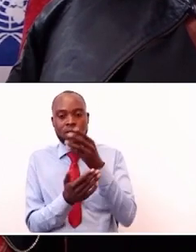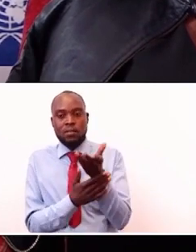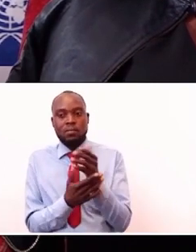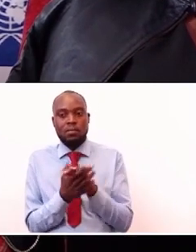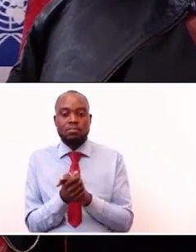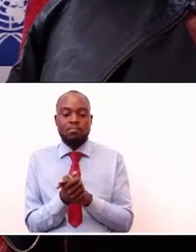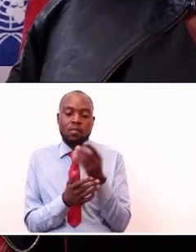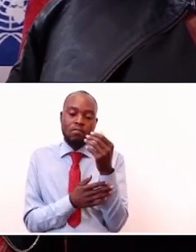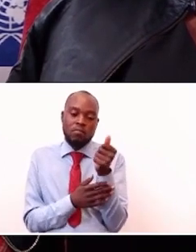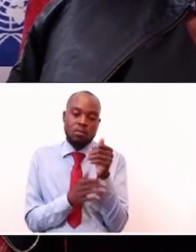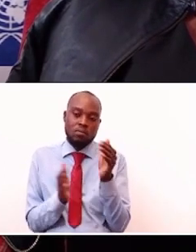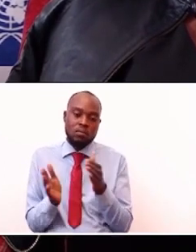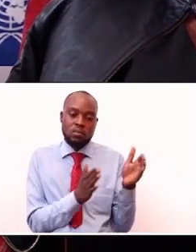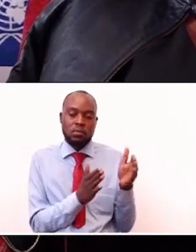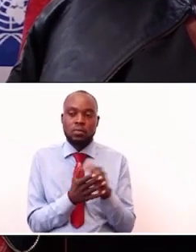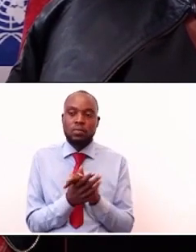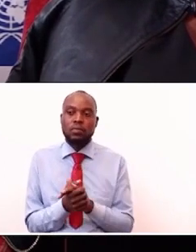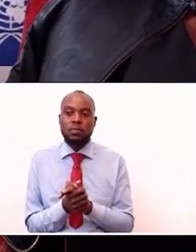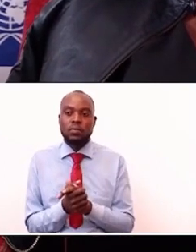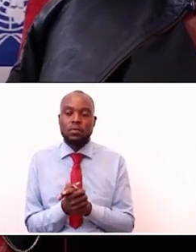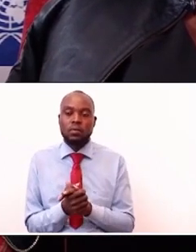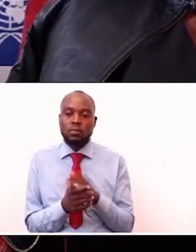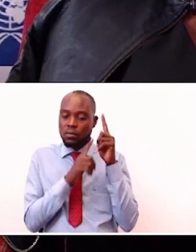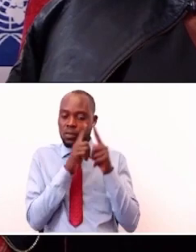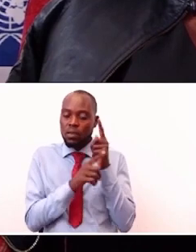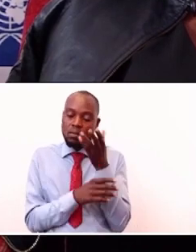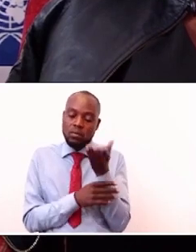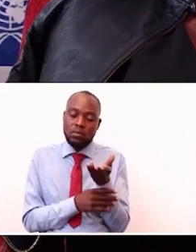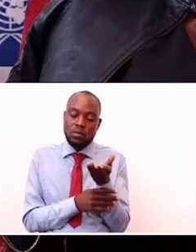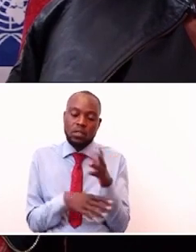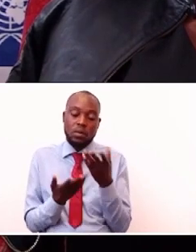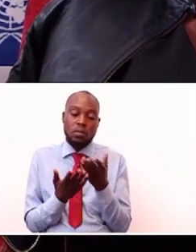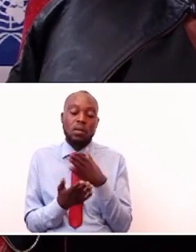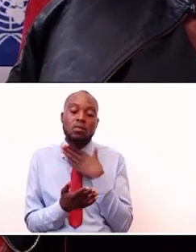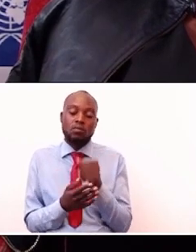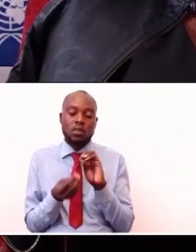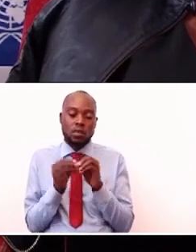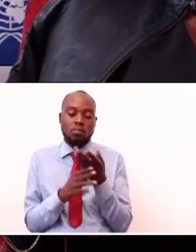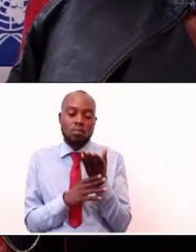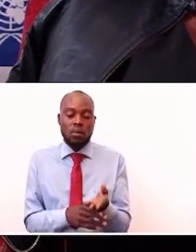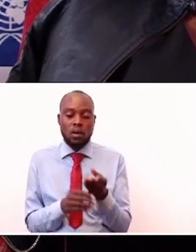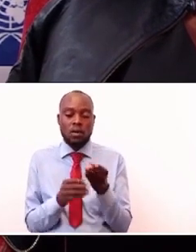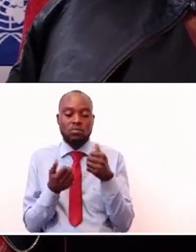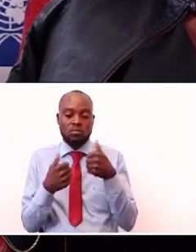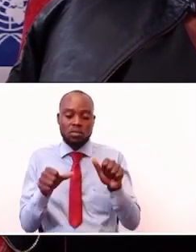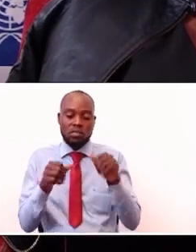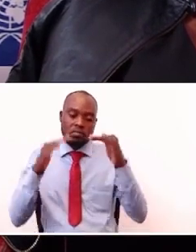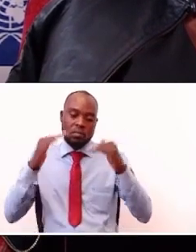the financial sector and the cryptocurrency sector. So I think that what we need to do is strike the balance